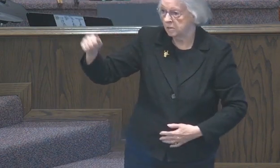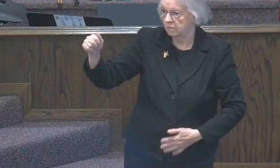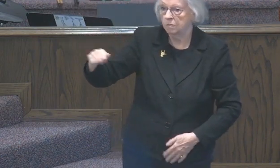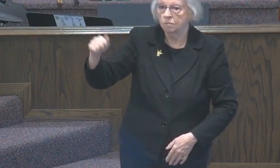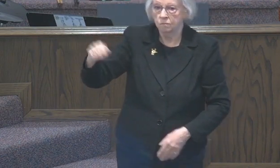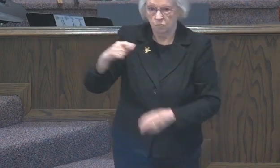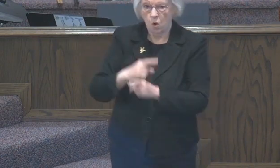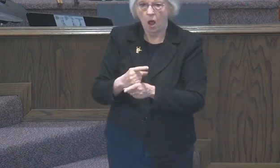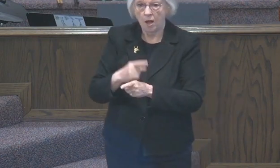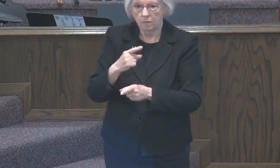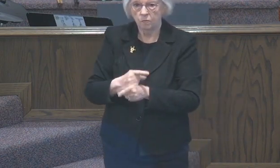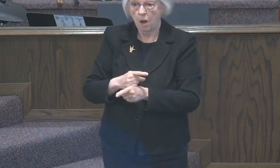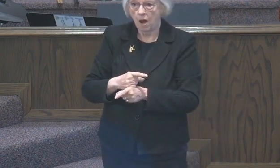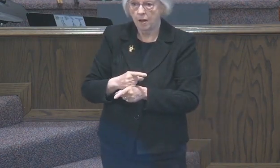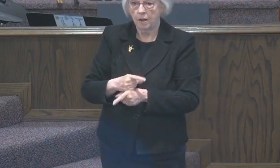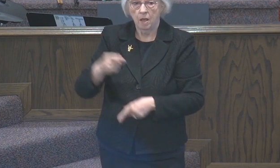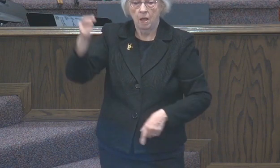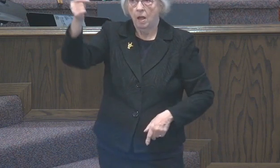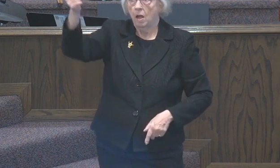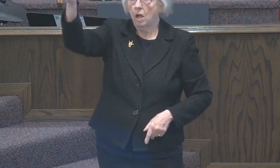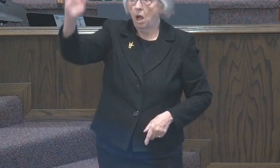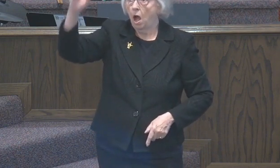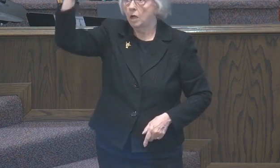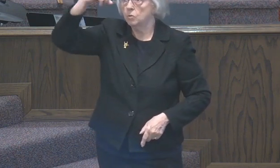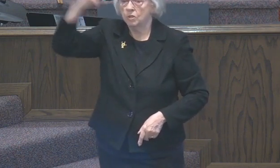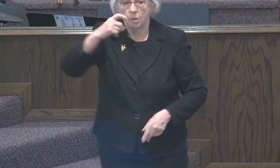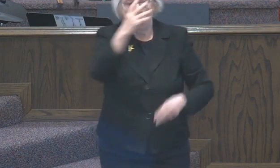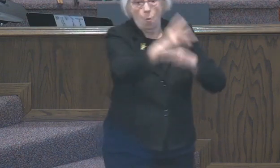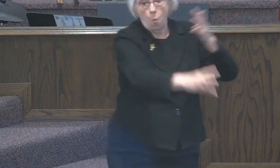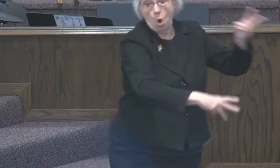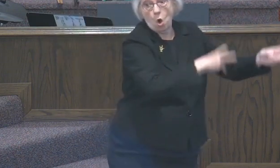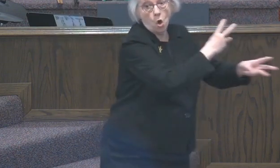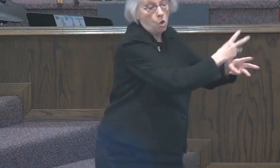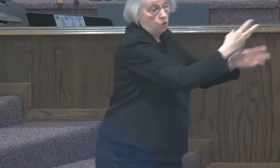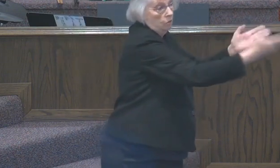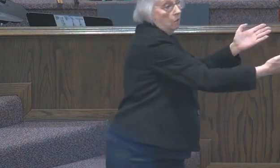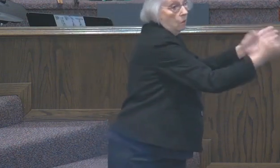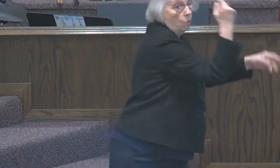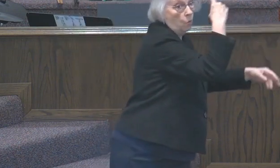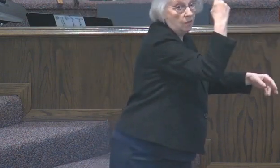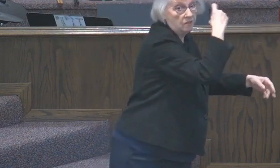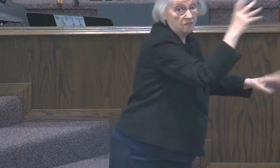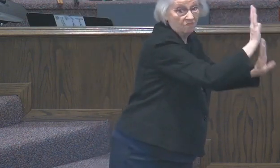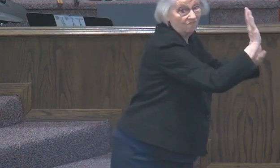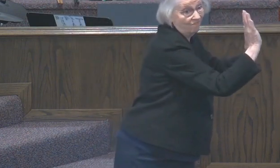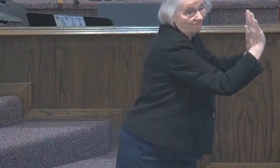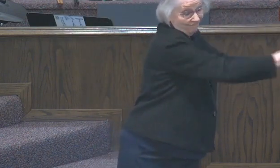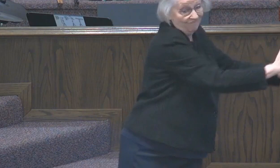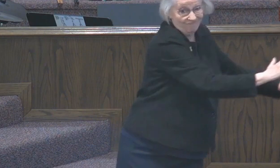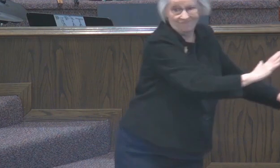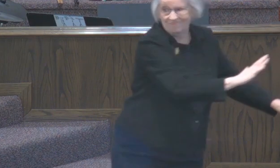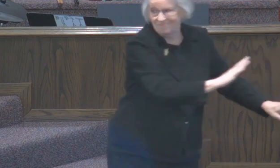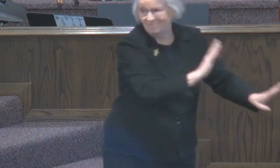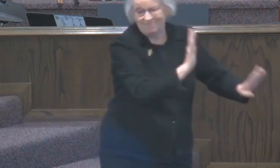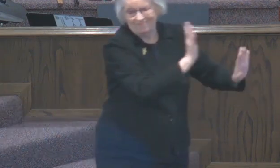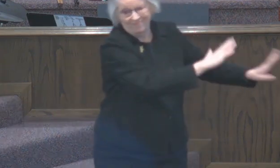He was just an ordinary man. Talked about that with teenagers this morning. He was just an ordinary guy. He was going to go back